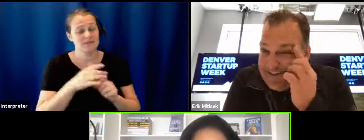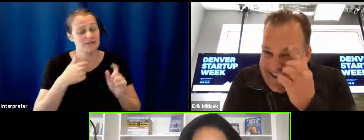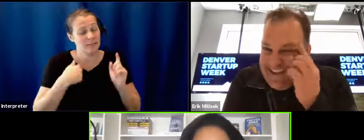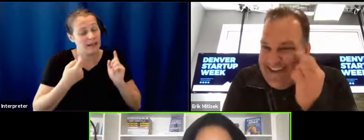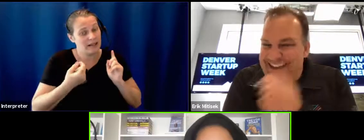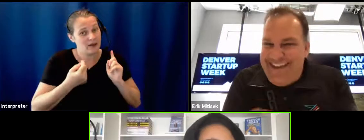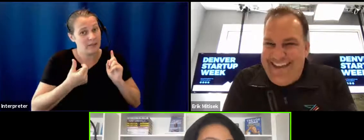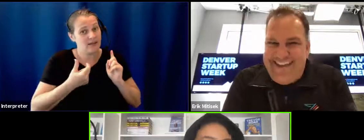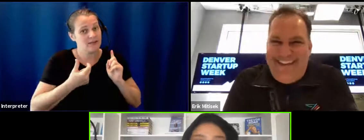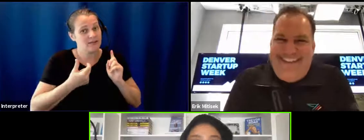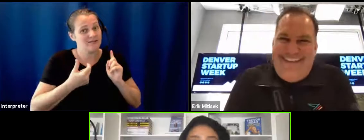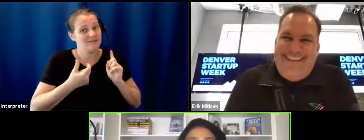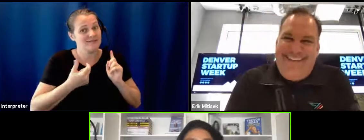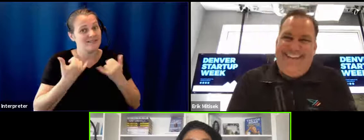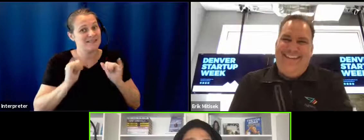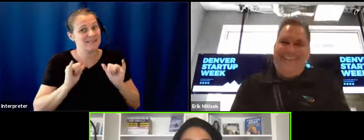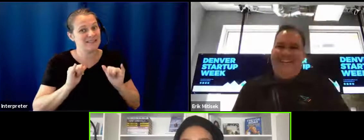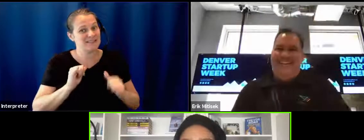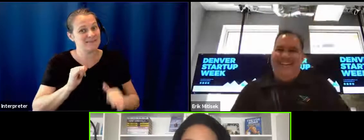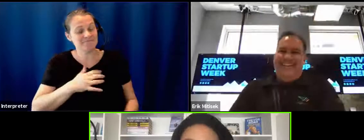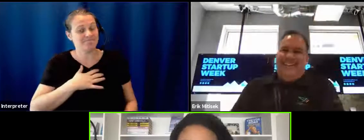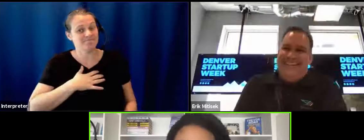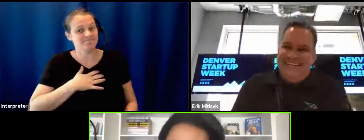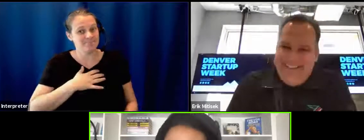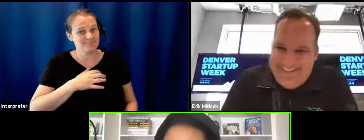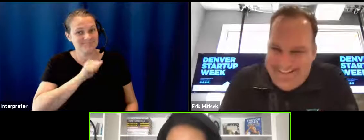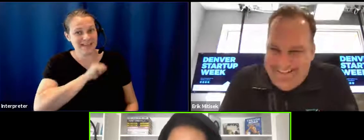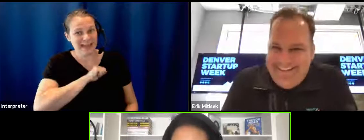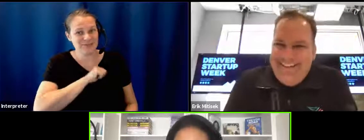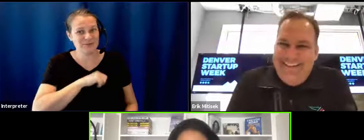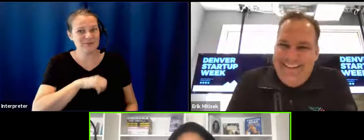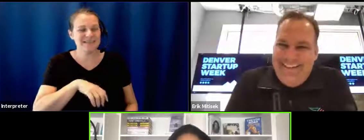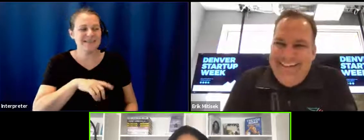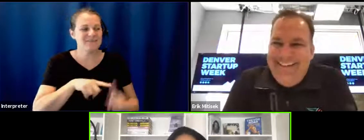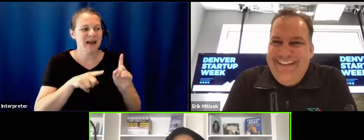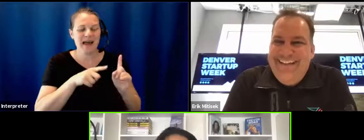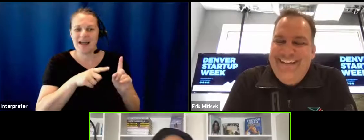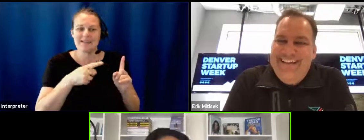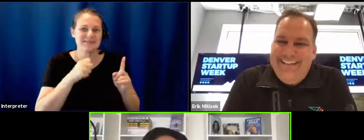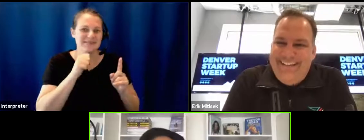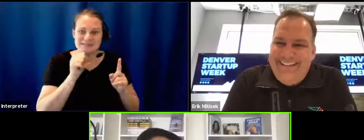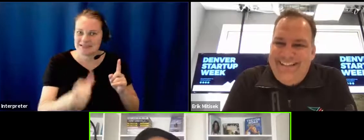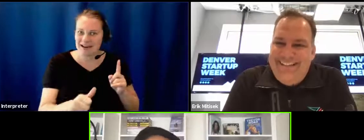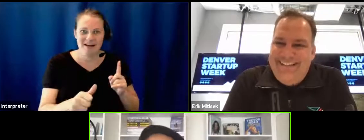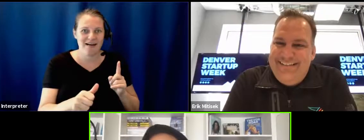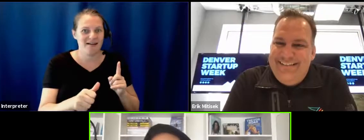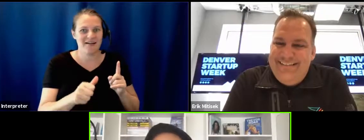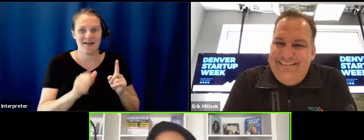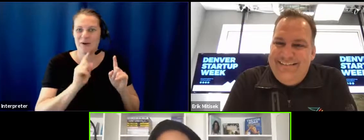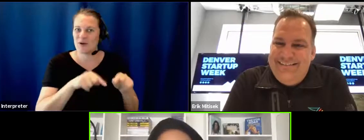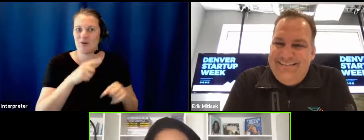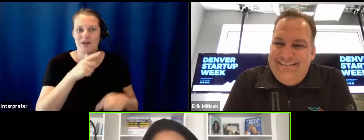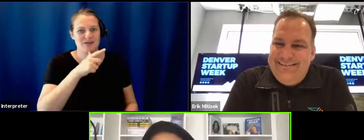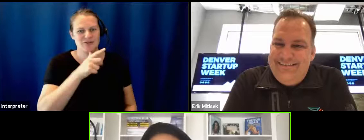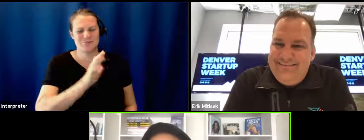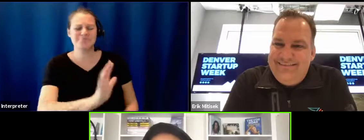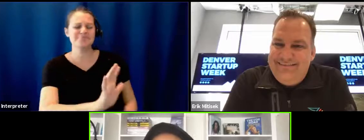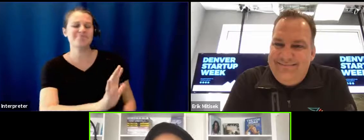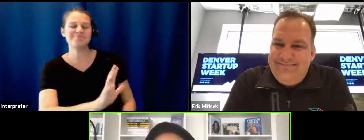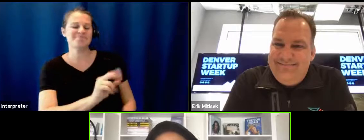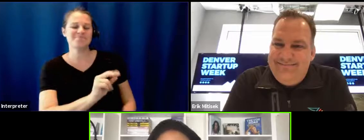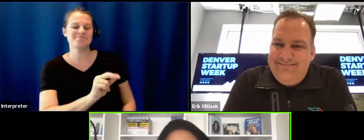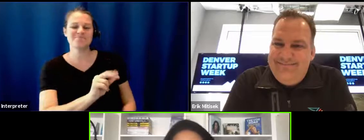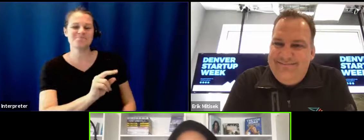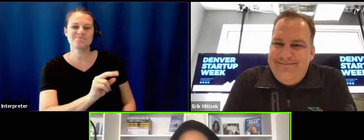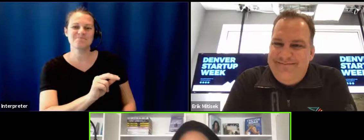here, did not once go to lunch with her because I was like, nah, that's good. We're